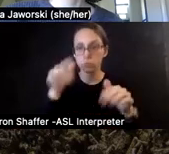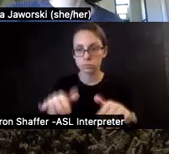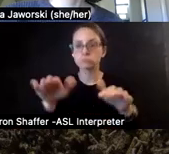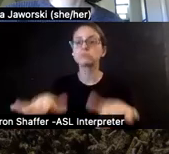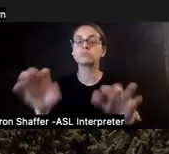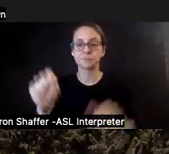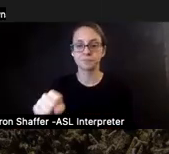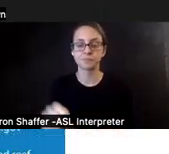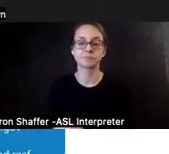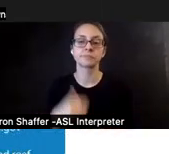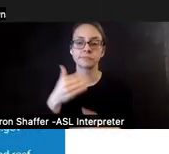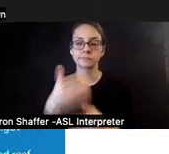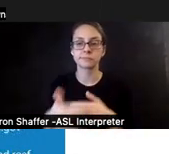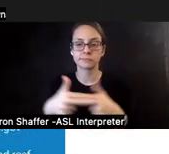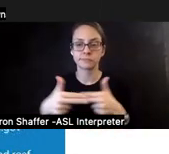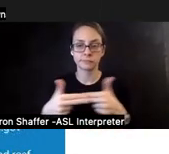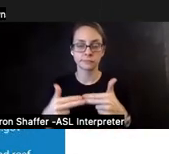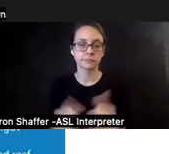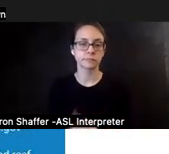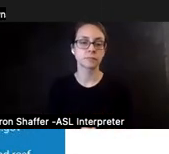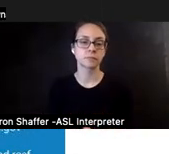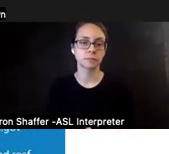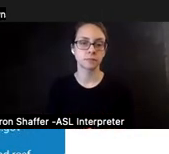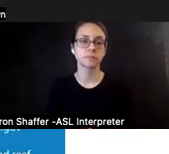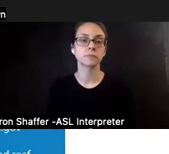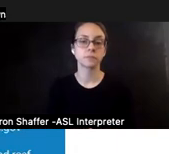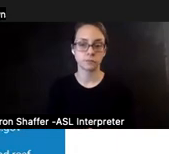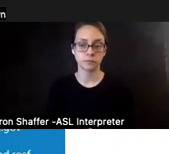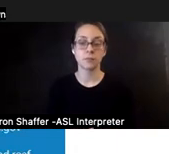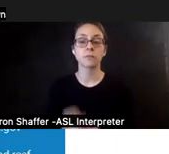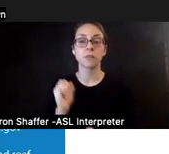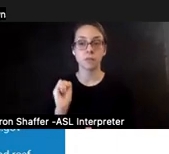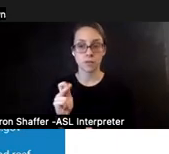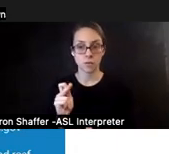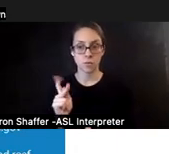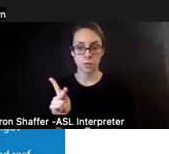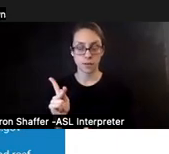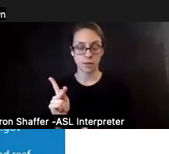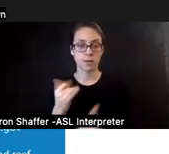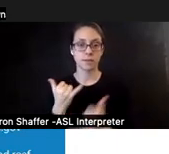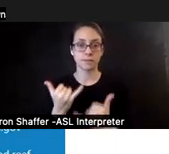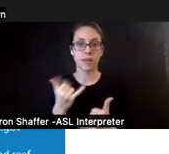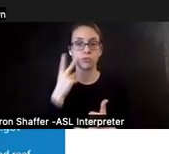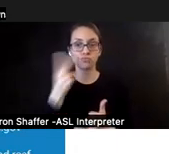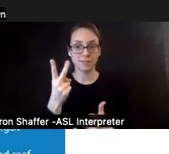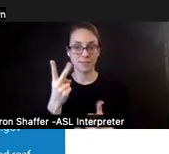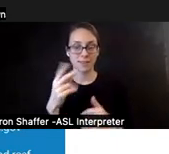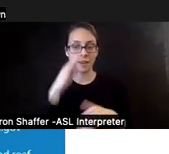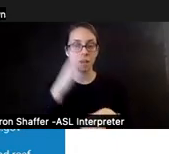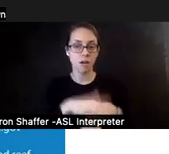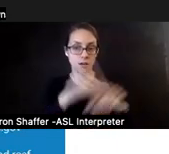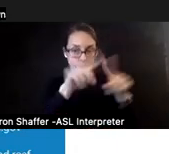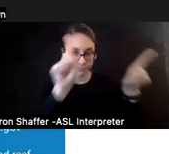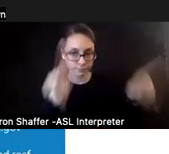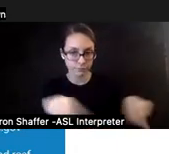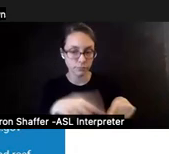slide, please. Okay, so this graphic here on the screen is